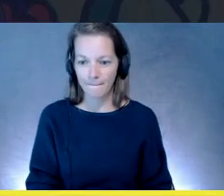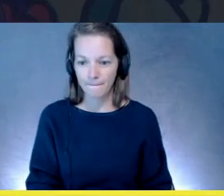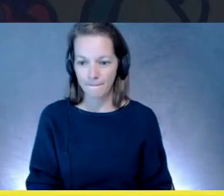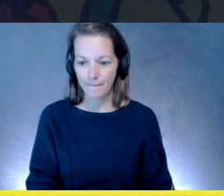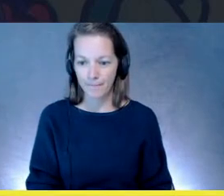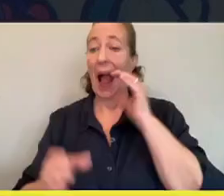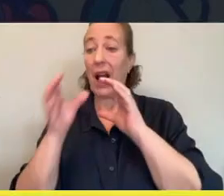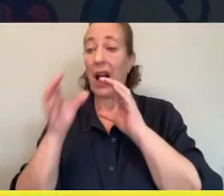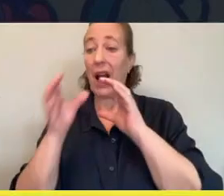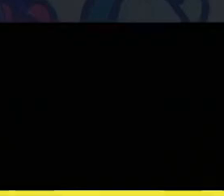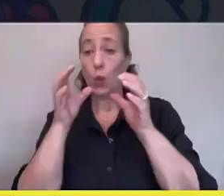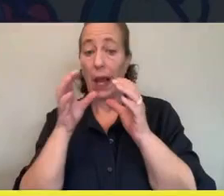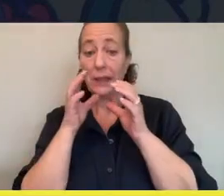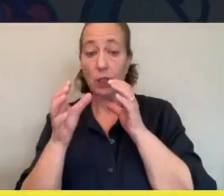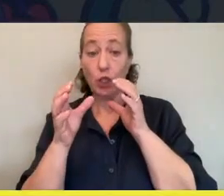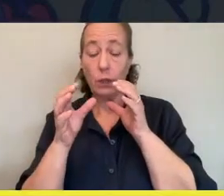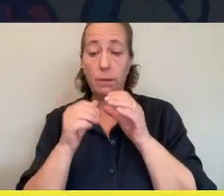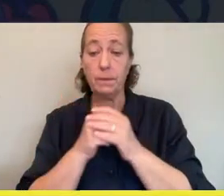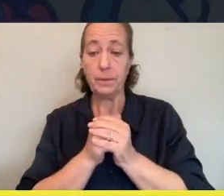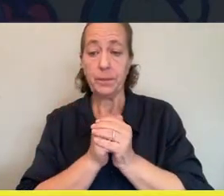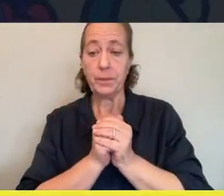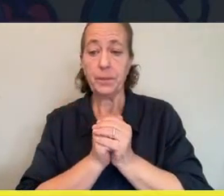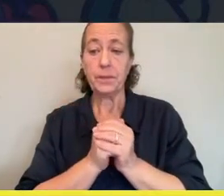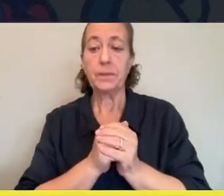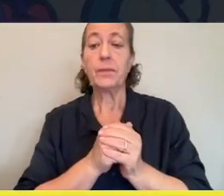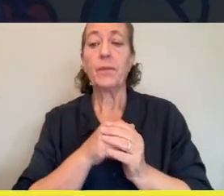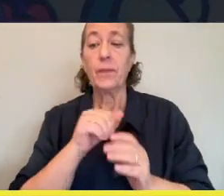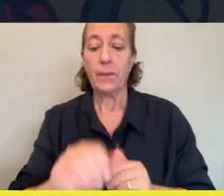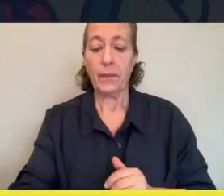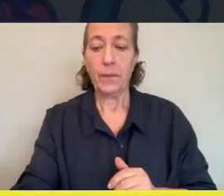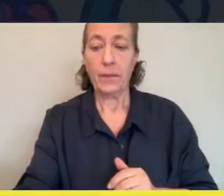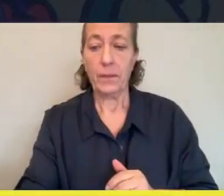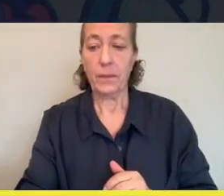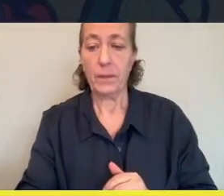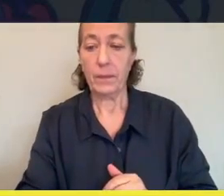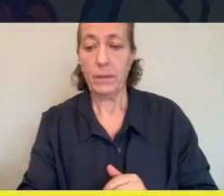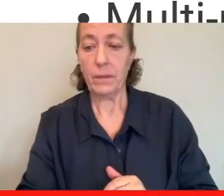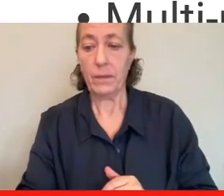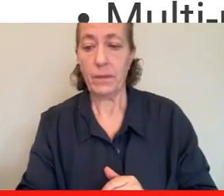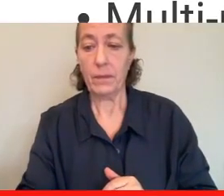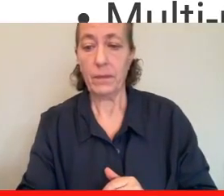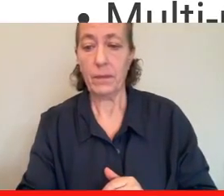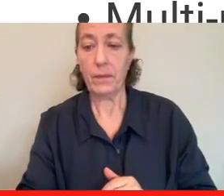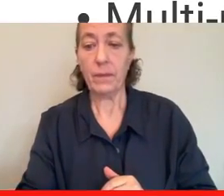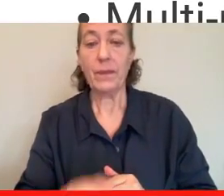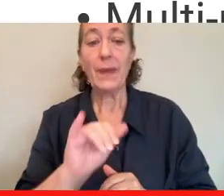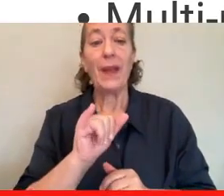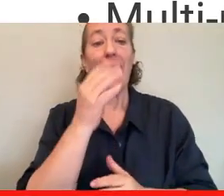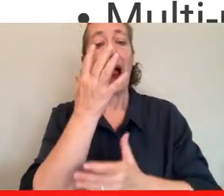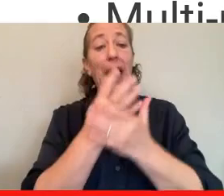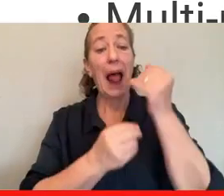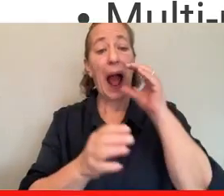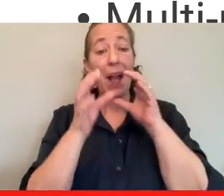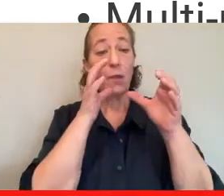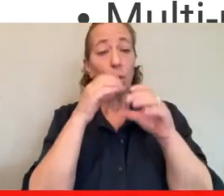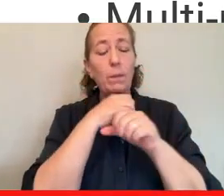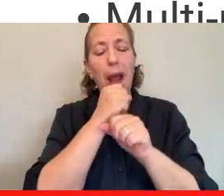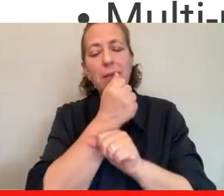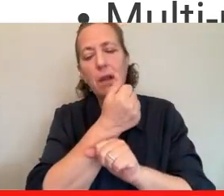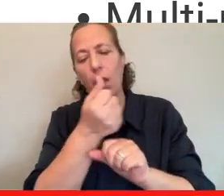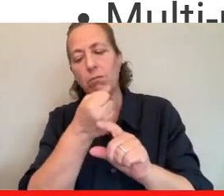of healthcare-related trauma among deaf patients, further exacerbating mental health concerns and diminishing future treatment